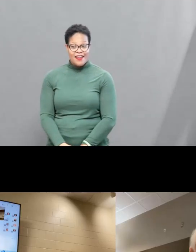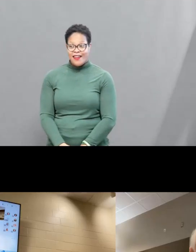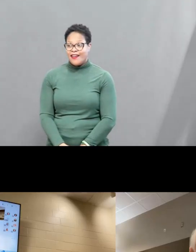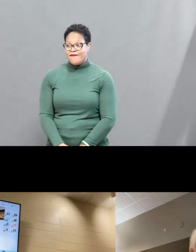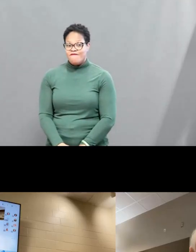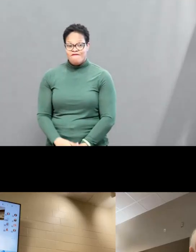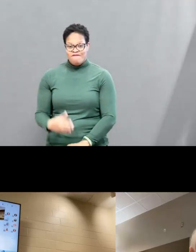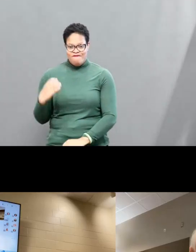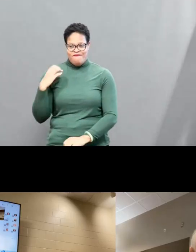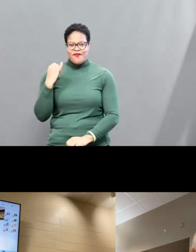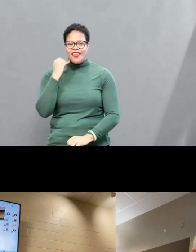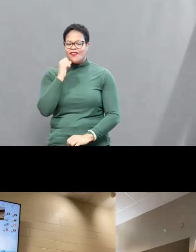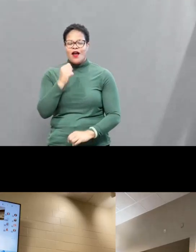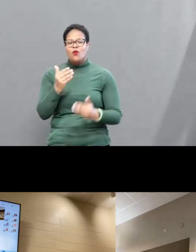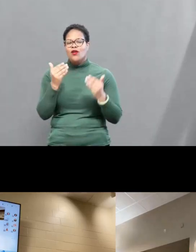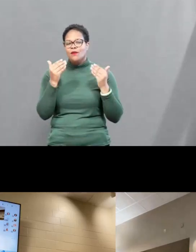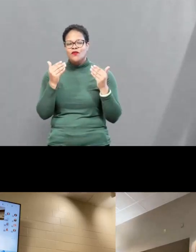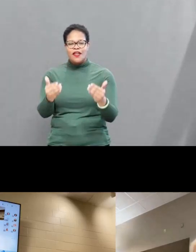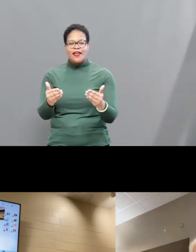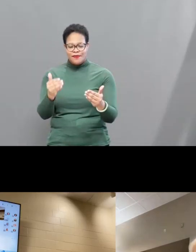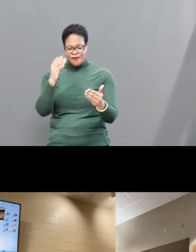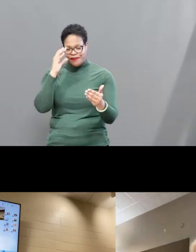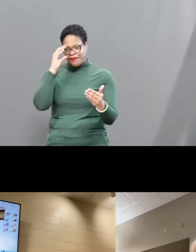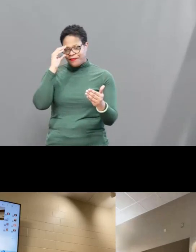If not, we'll move right ahead to